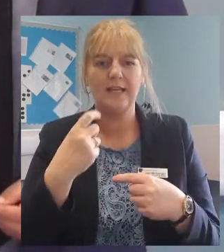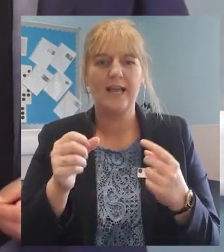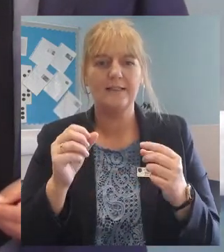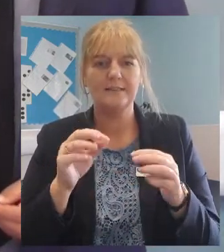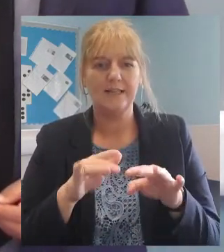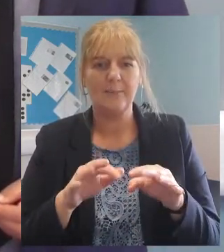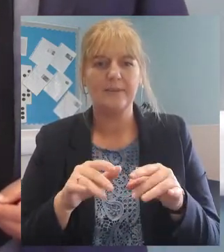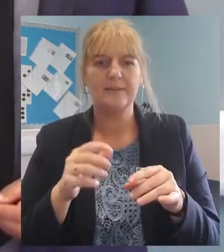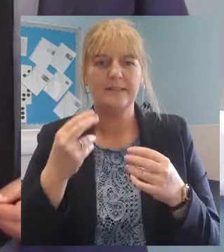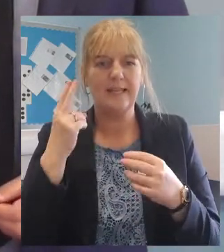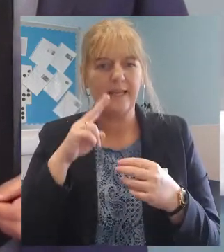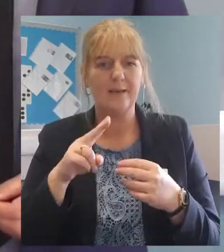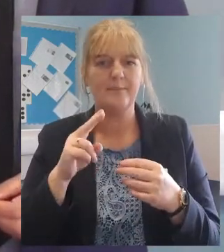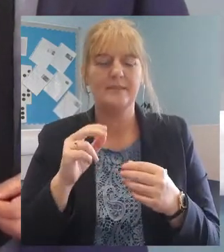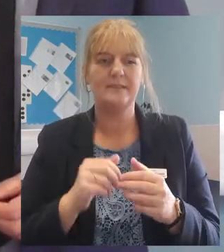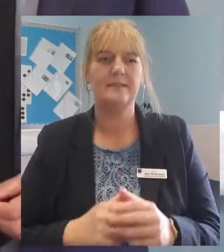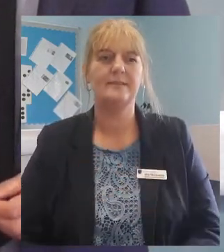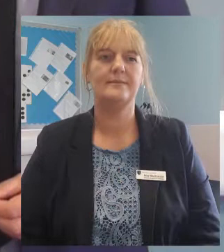names.